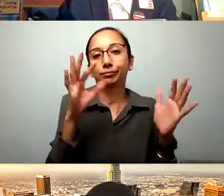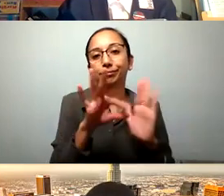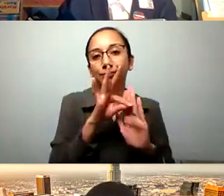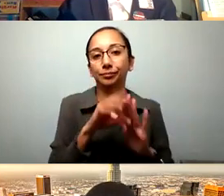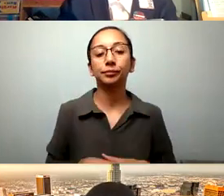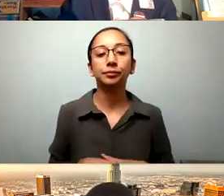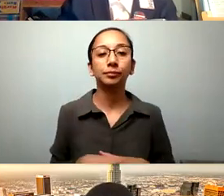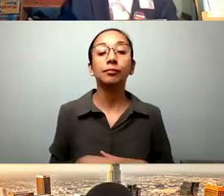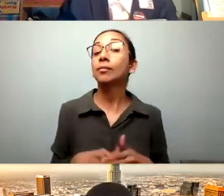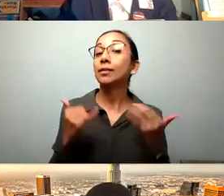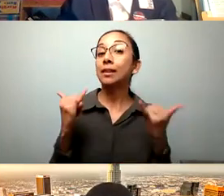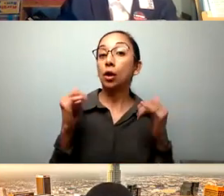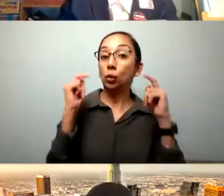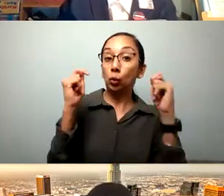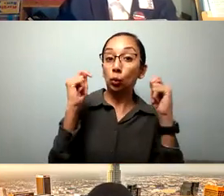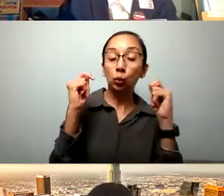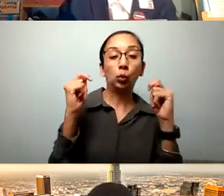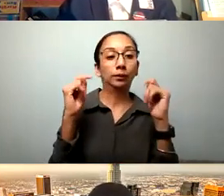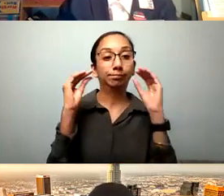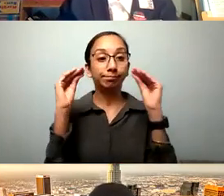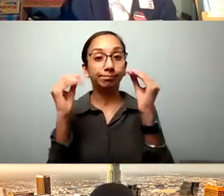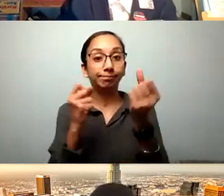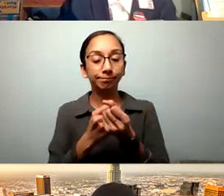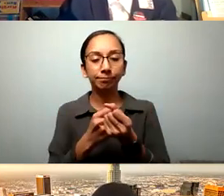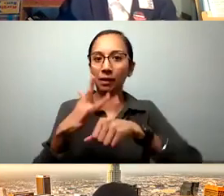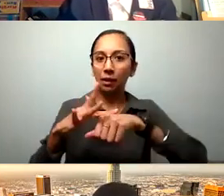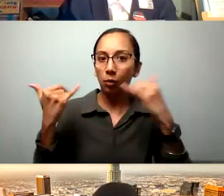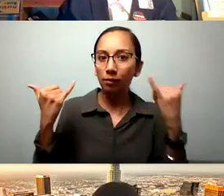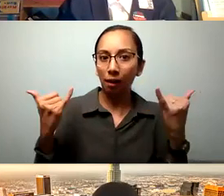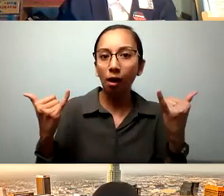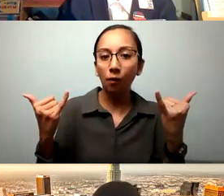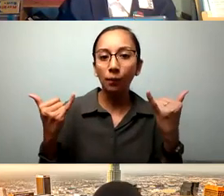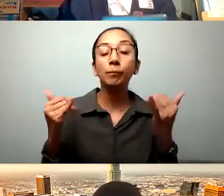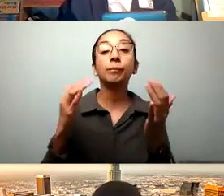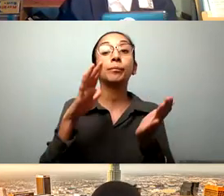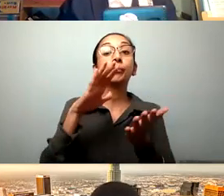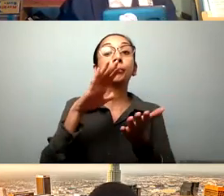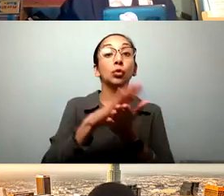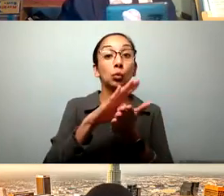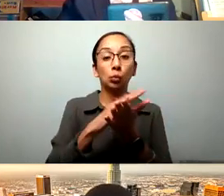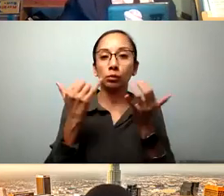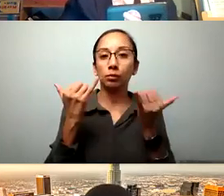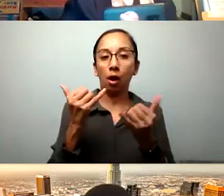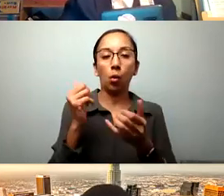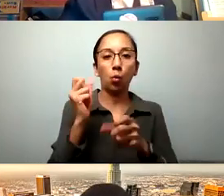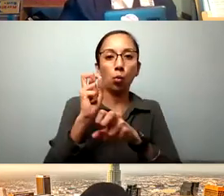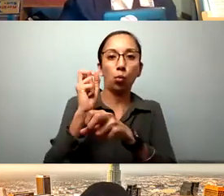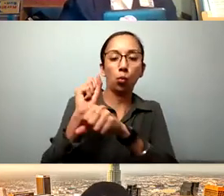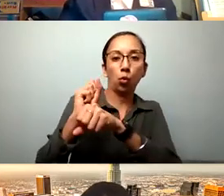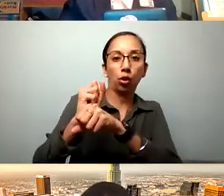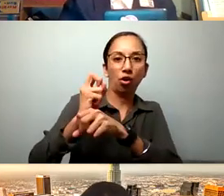children now. And our schools have been ramping up to be able to offer this